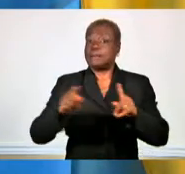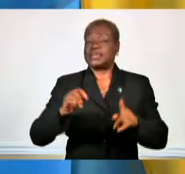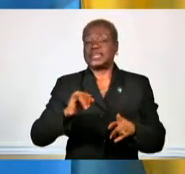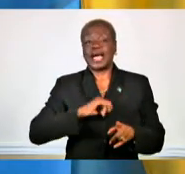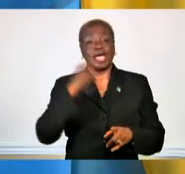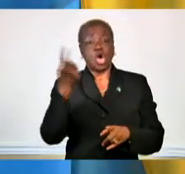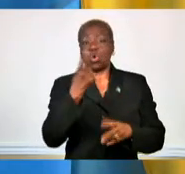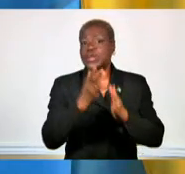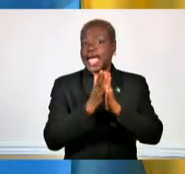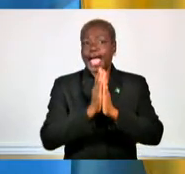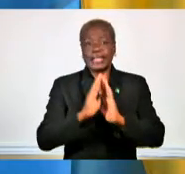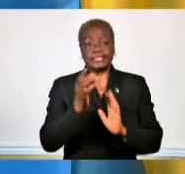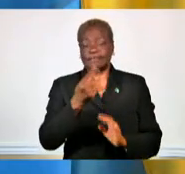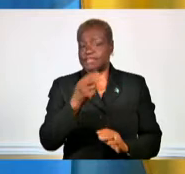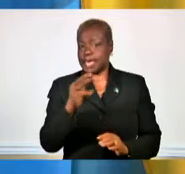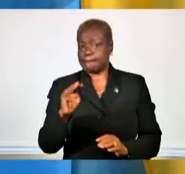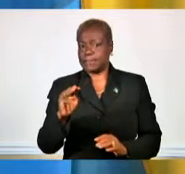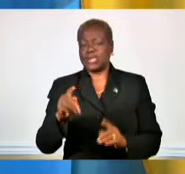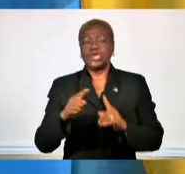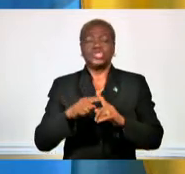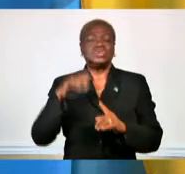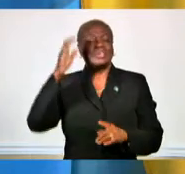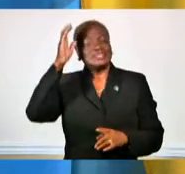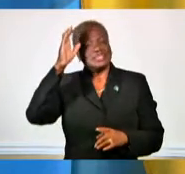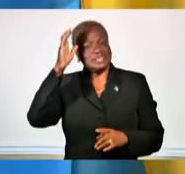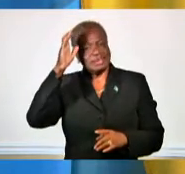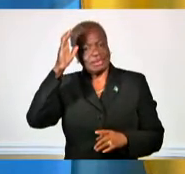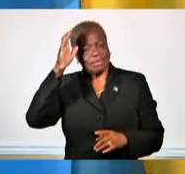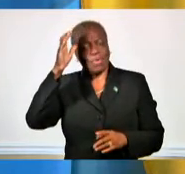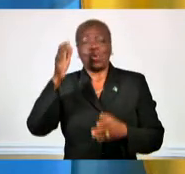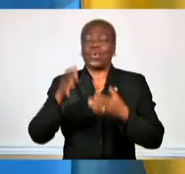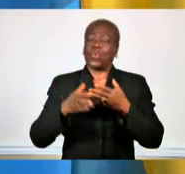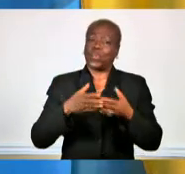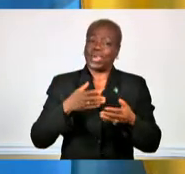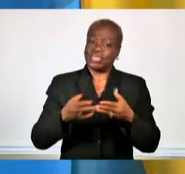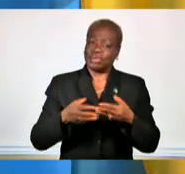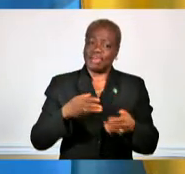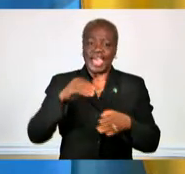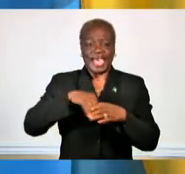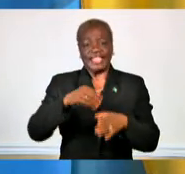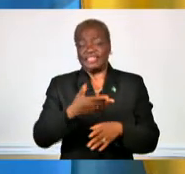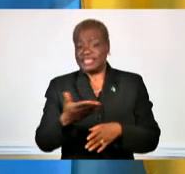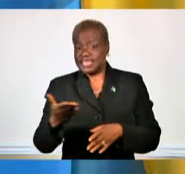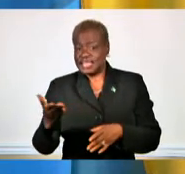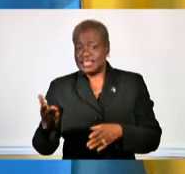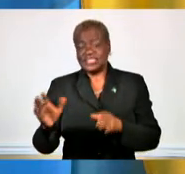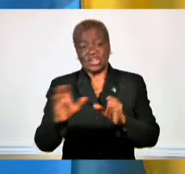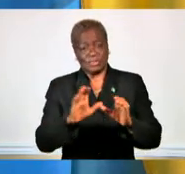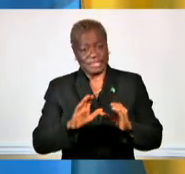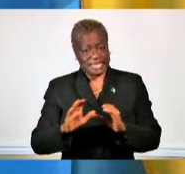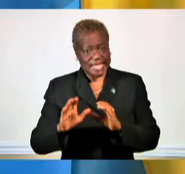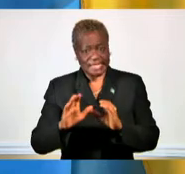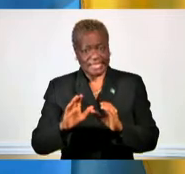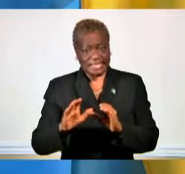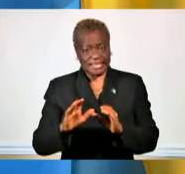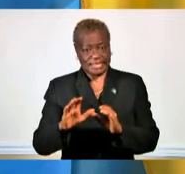ask of them to consider whether, in these circumstances,